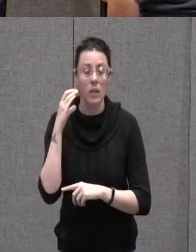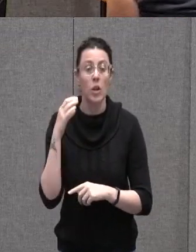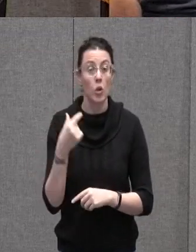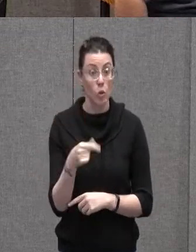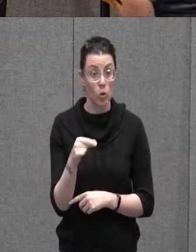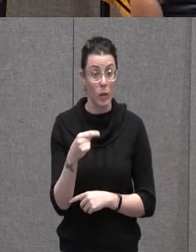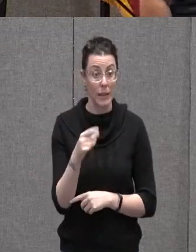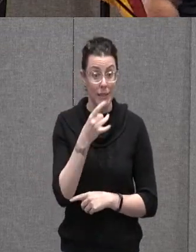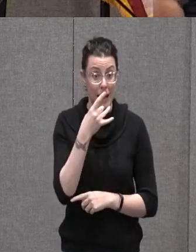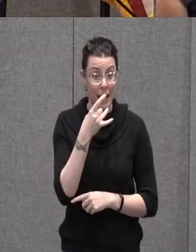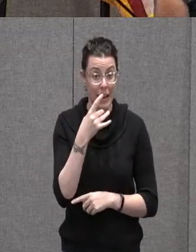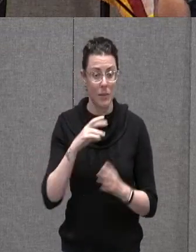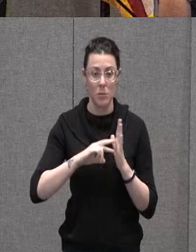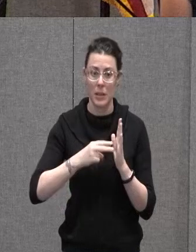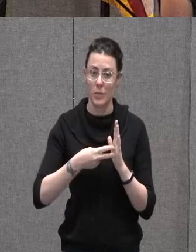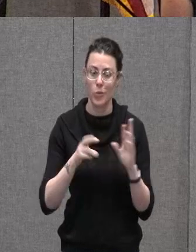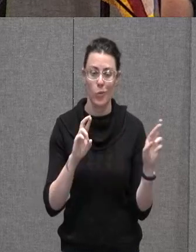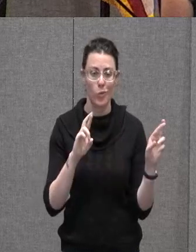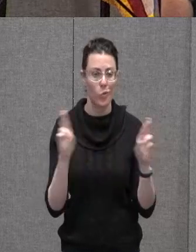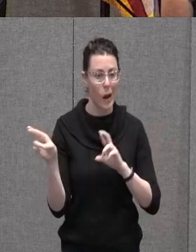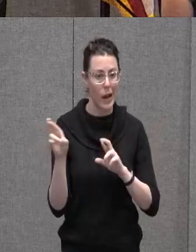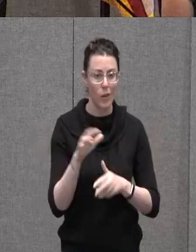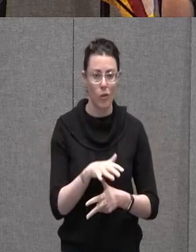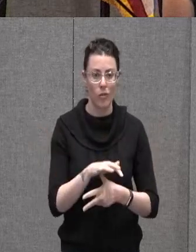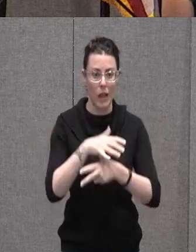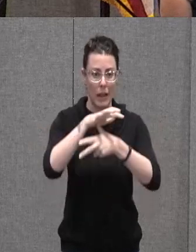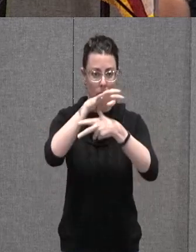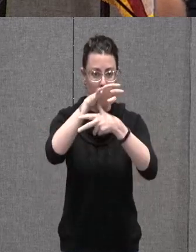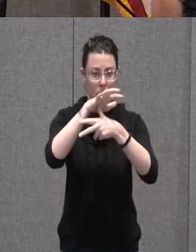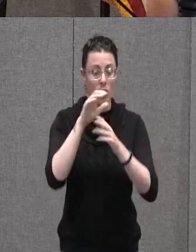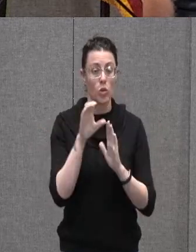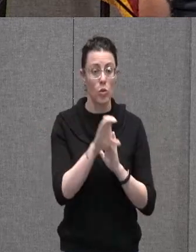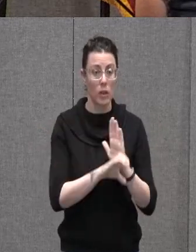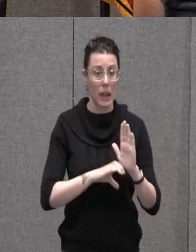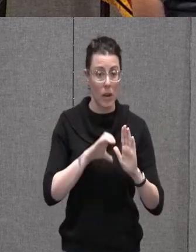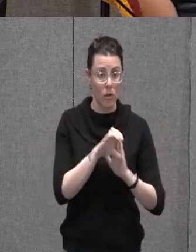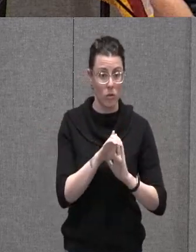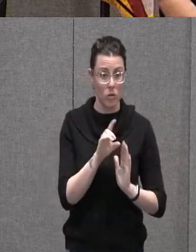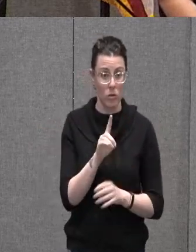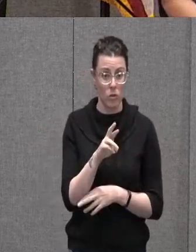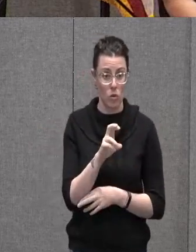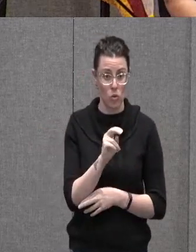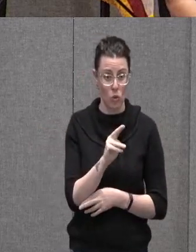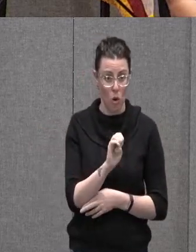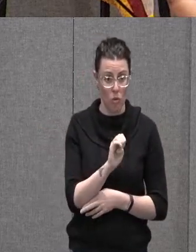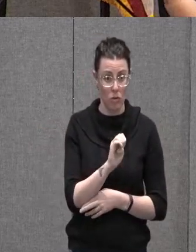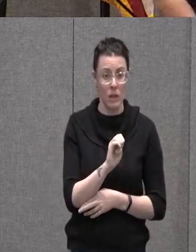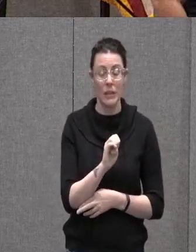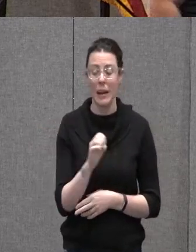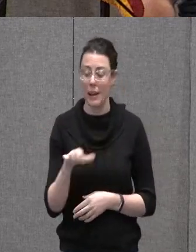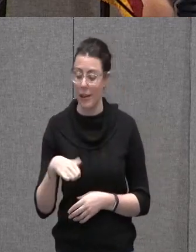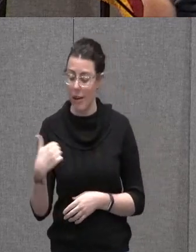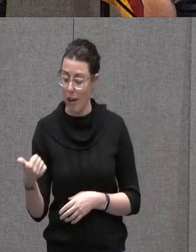the characteristics of the drone are very much just like the characteristics of our other robots.